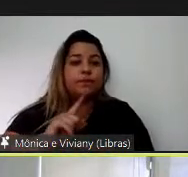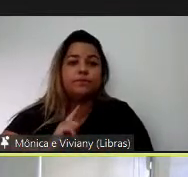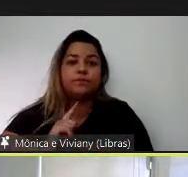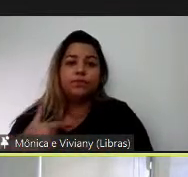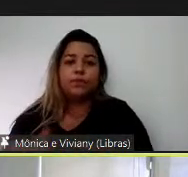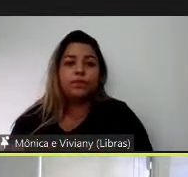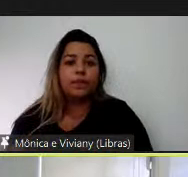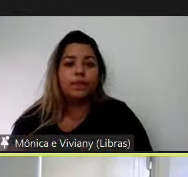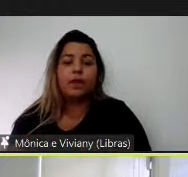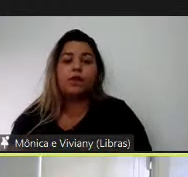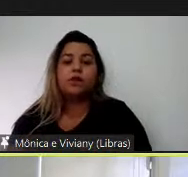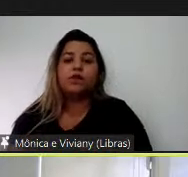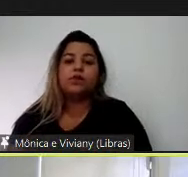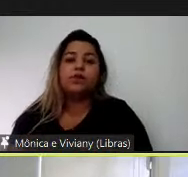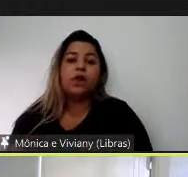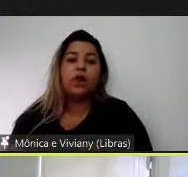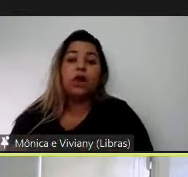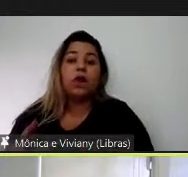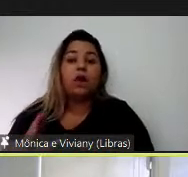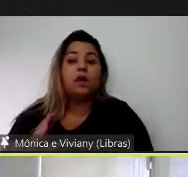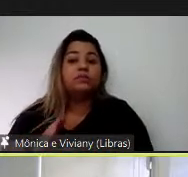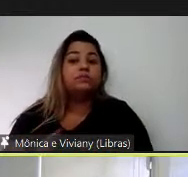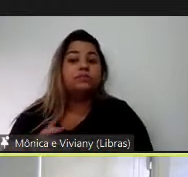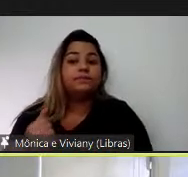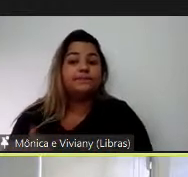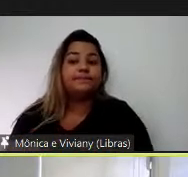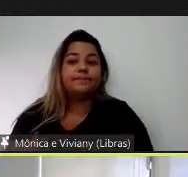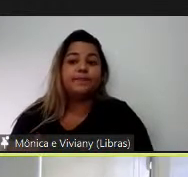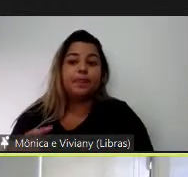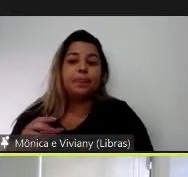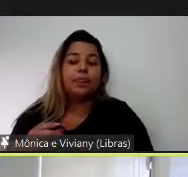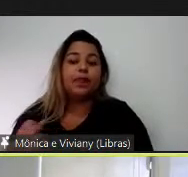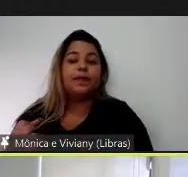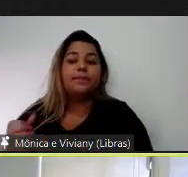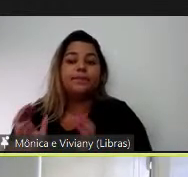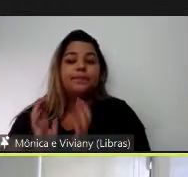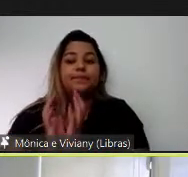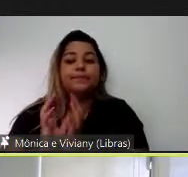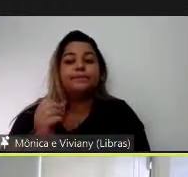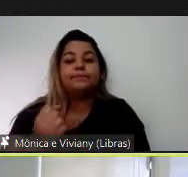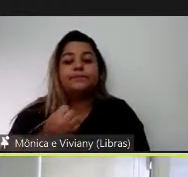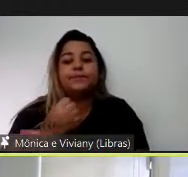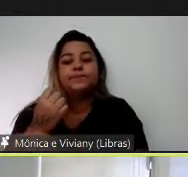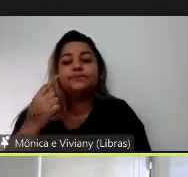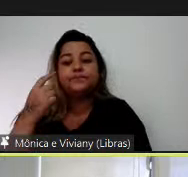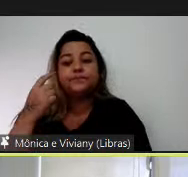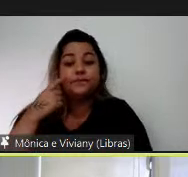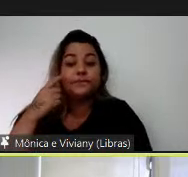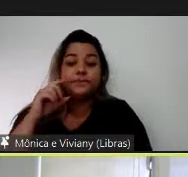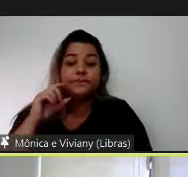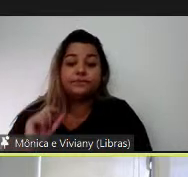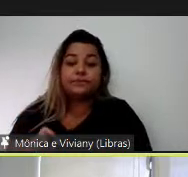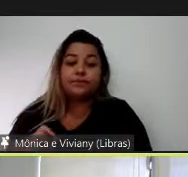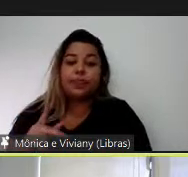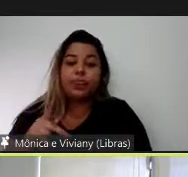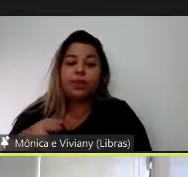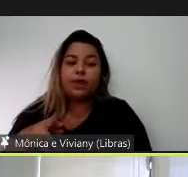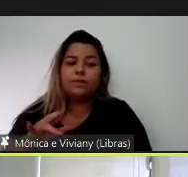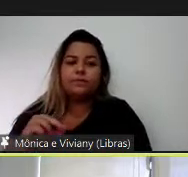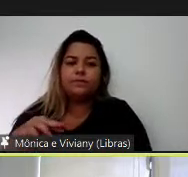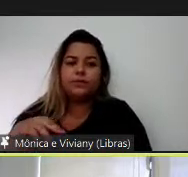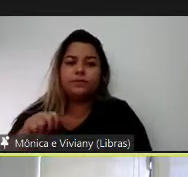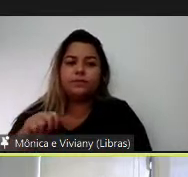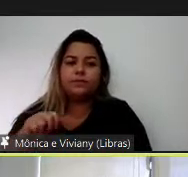to maintain the financing, specific financing for the support networks from